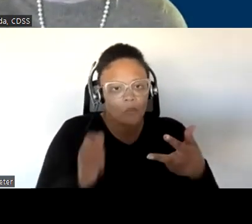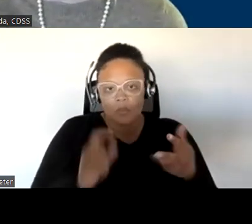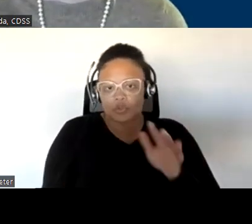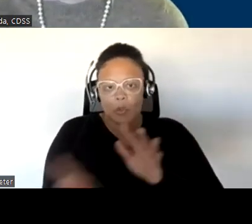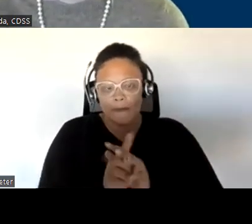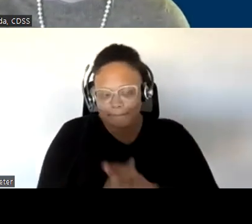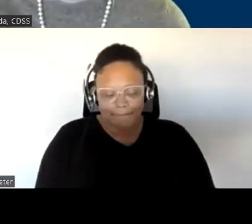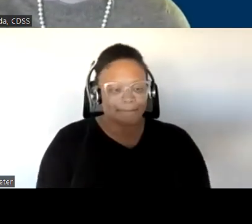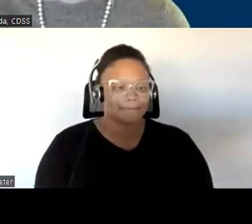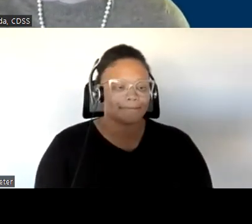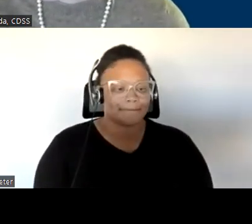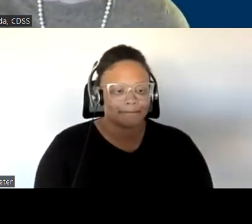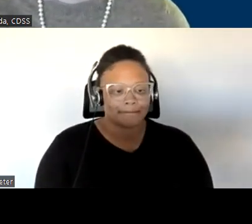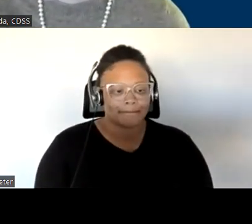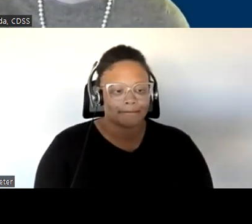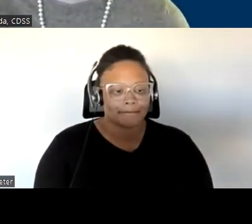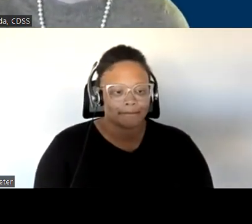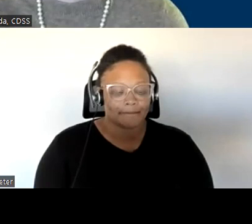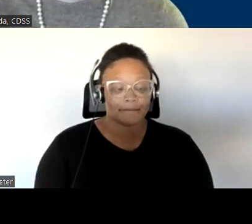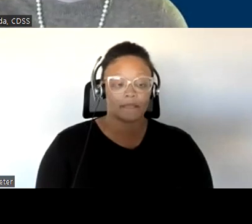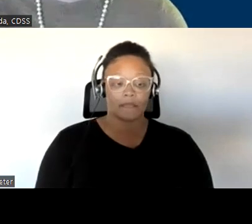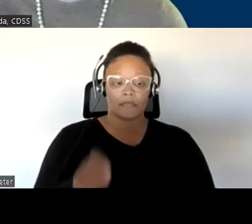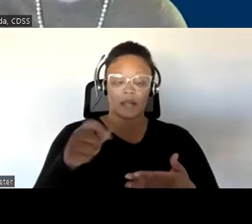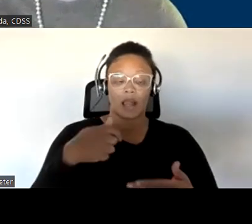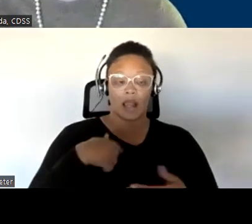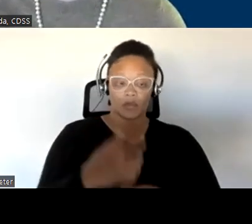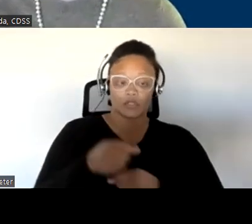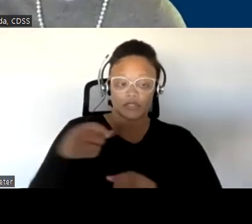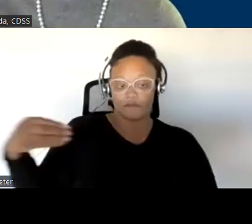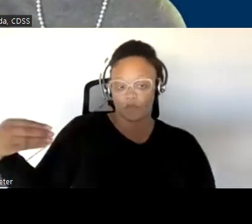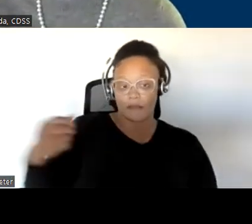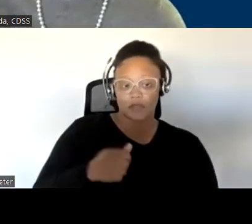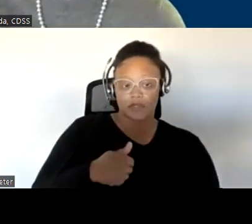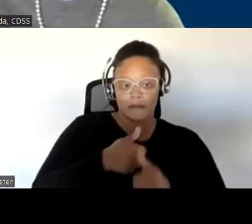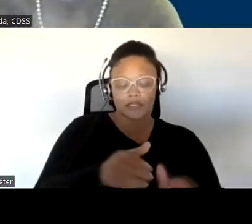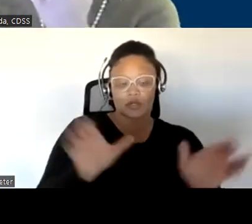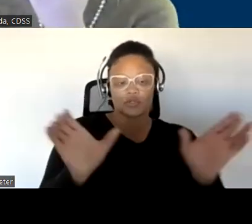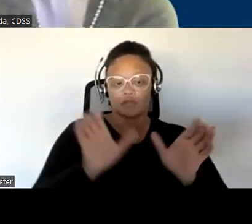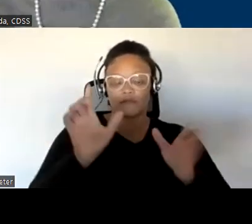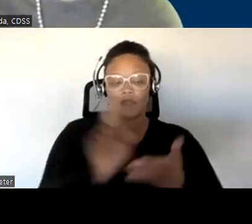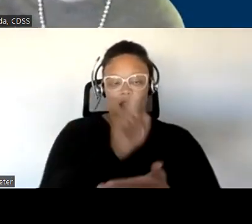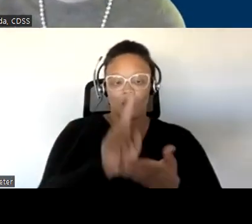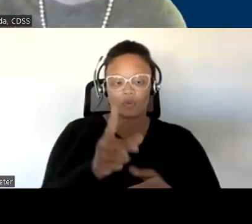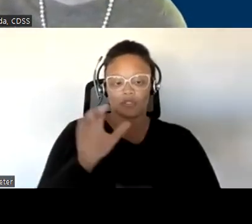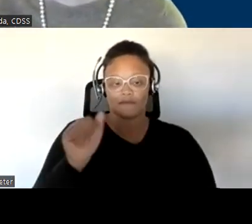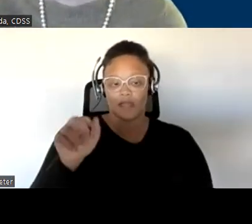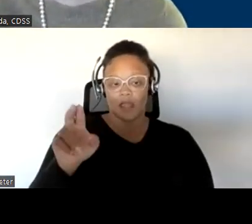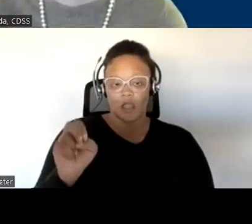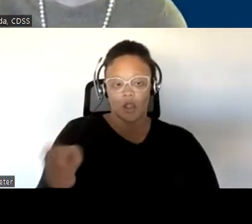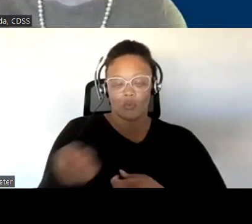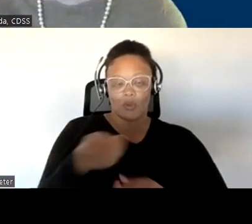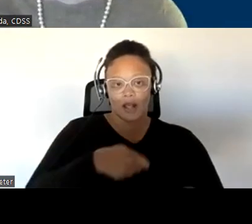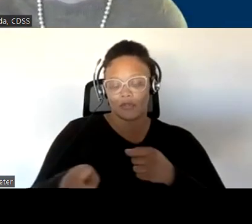So I'm going to indicate that I received reimbursement based on certified hours of care rather than